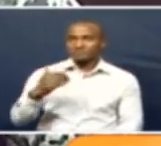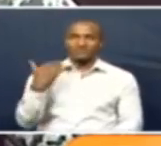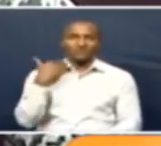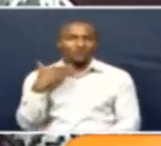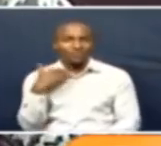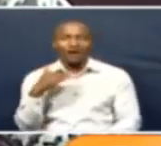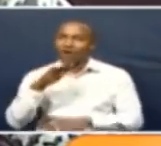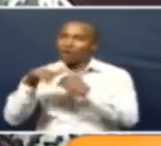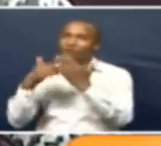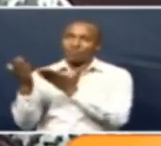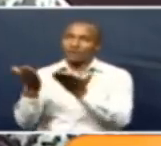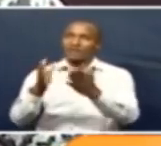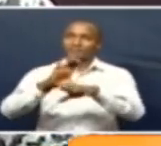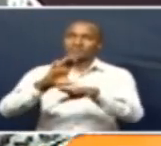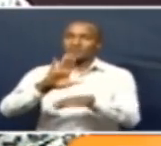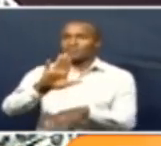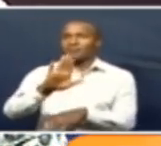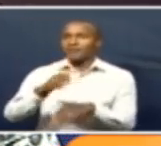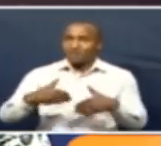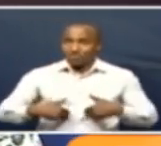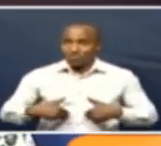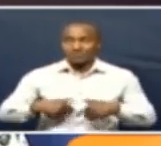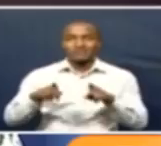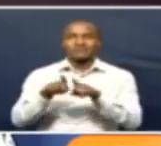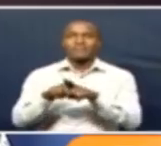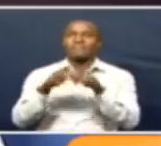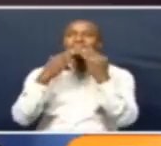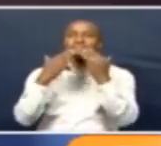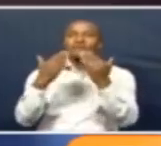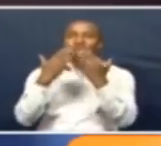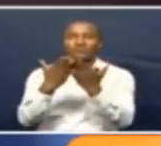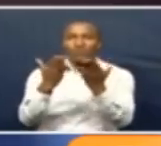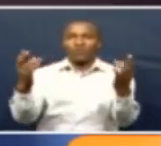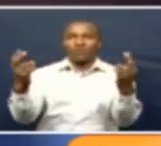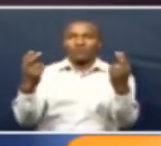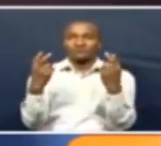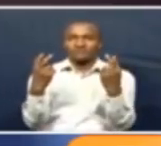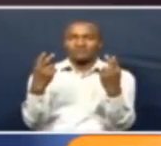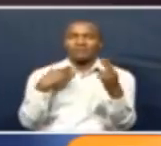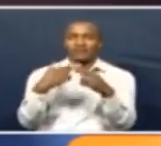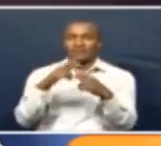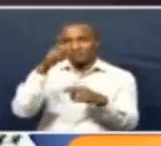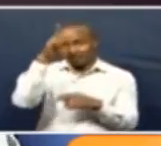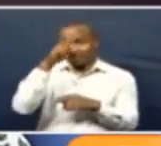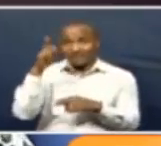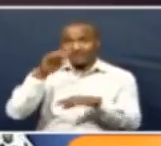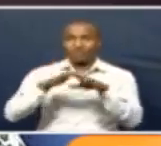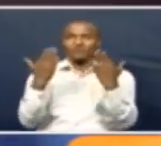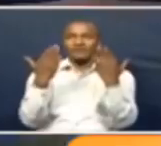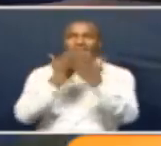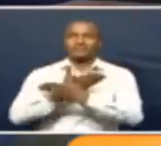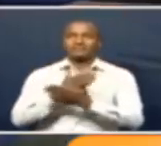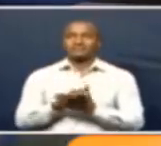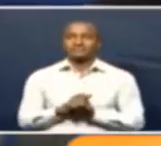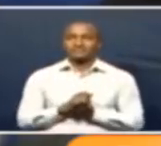of course for young persons as well. We thank you very much for watching Citizen Weekend. My name is Lillian Muli. Good night.